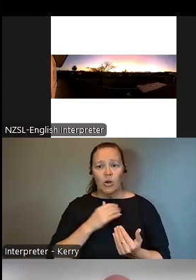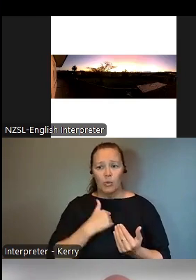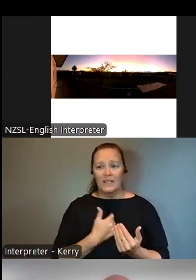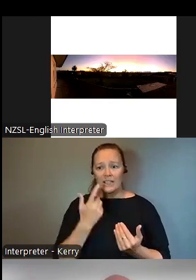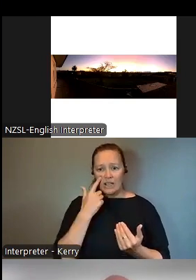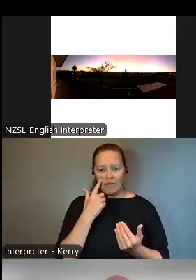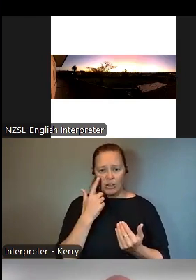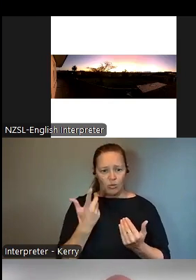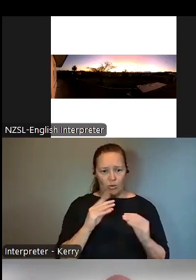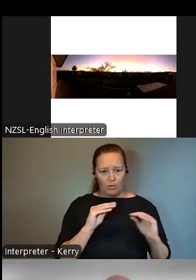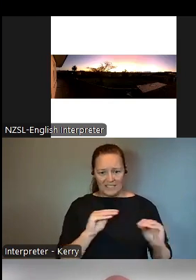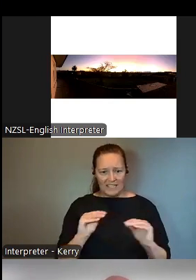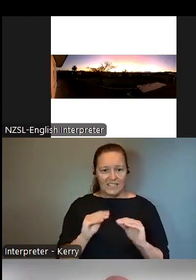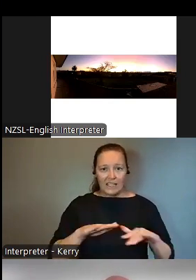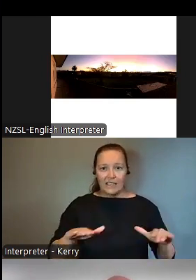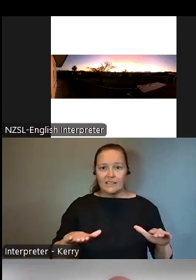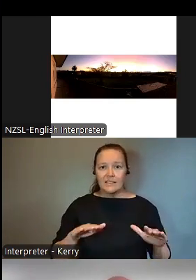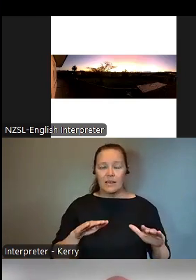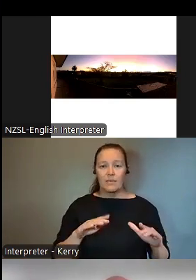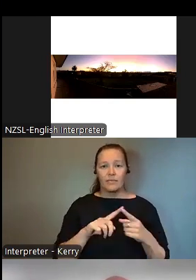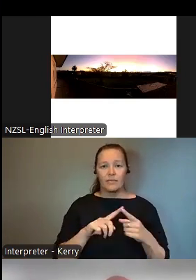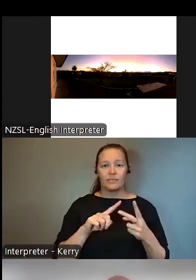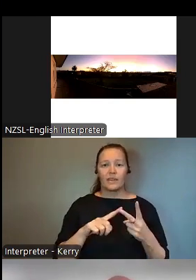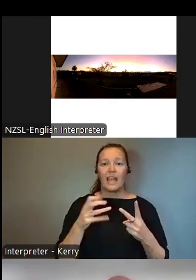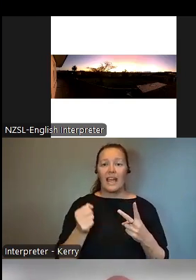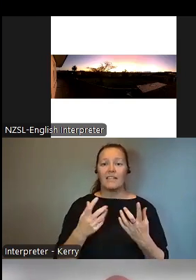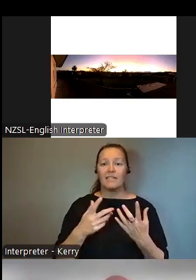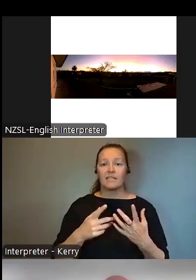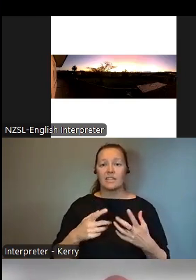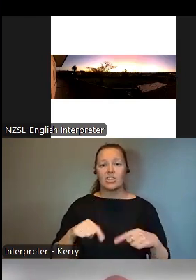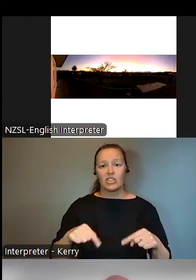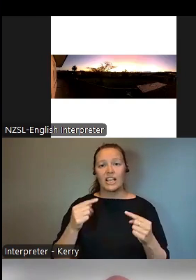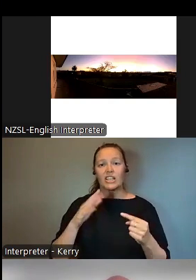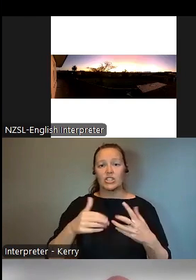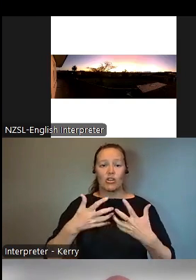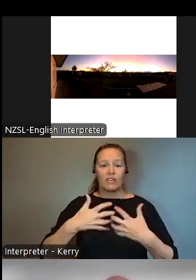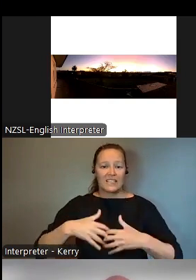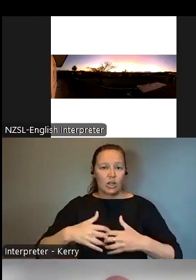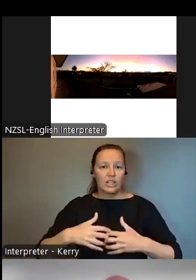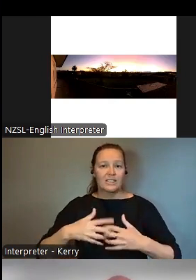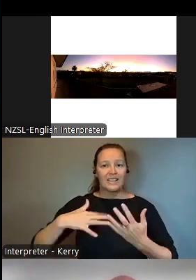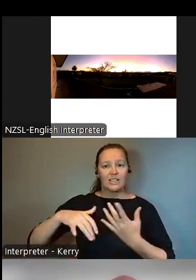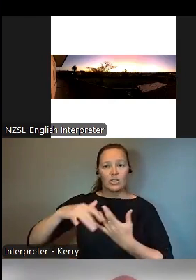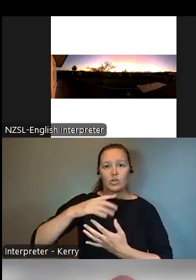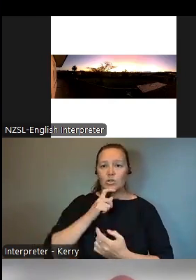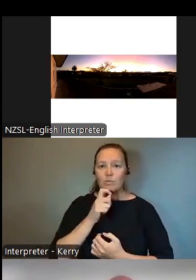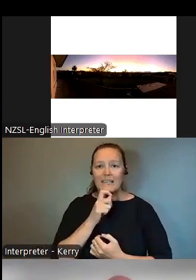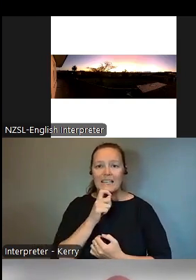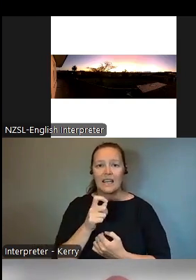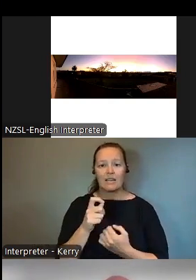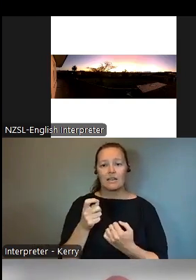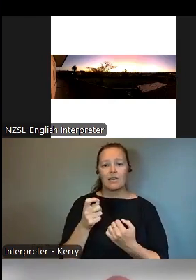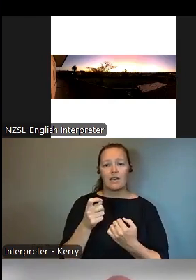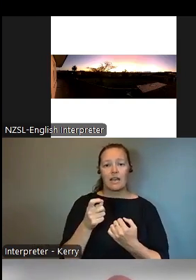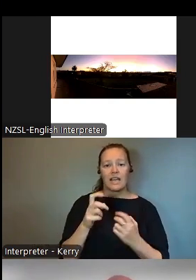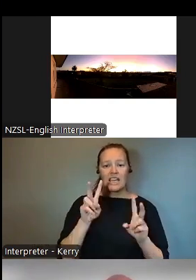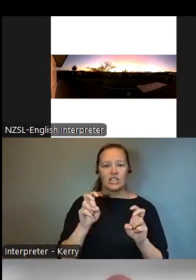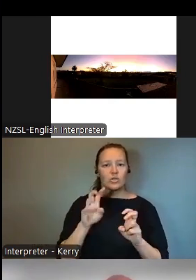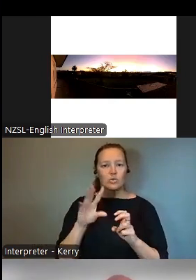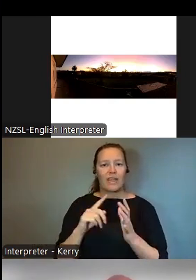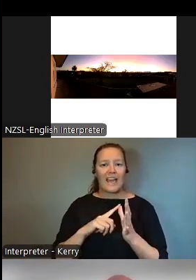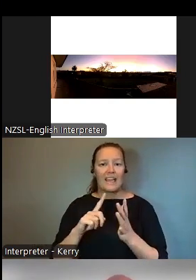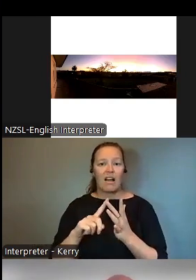teaching our kids. We've got challenges with technology and social media. We've got issues with AI and